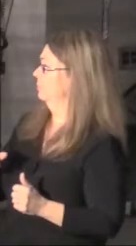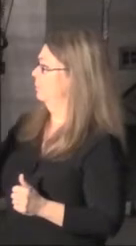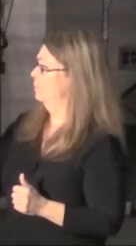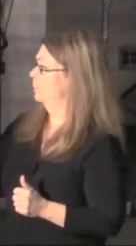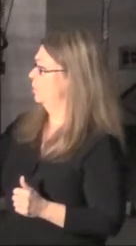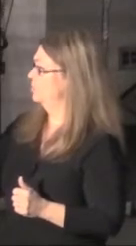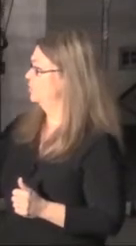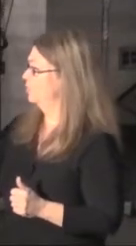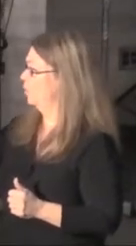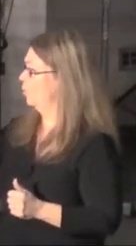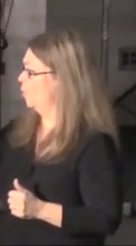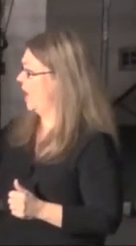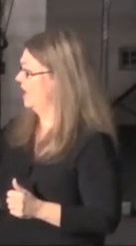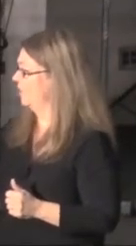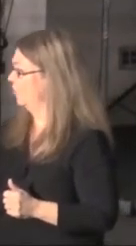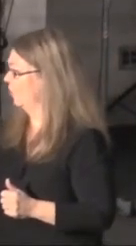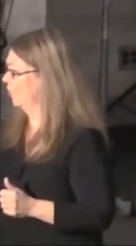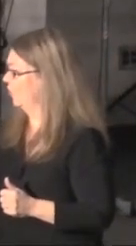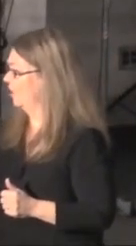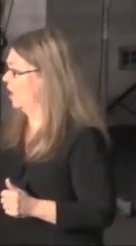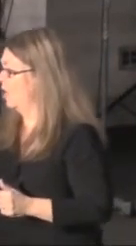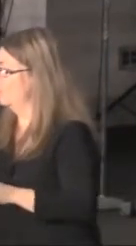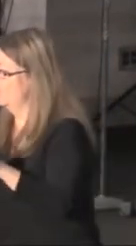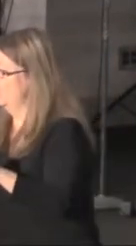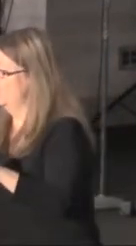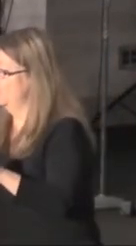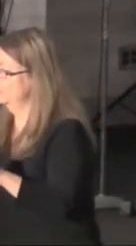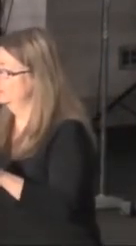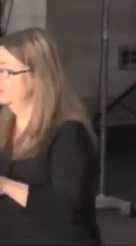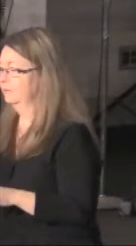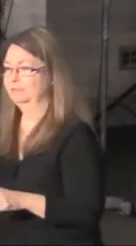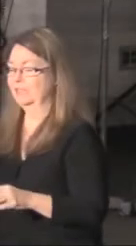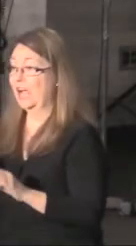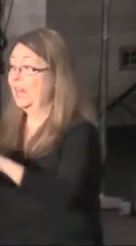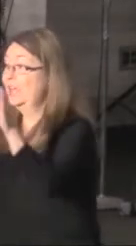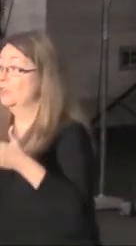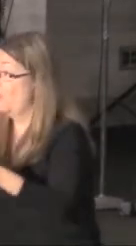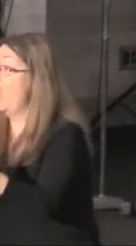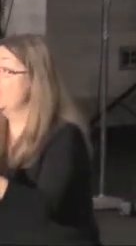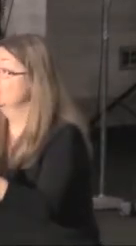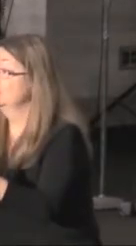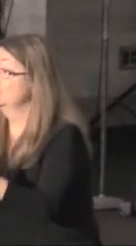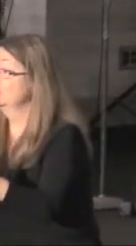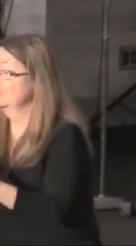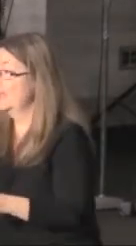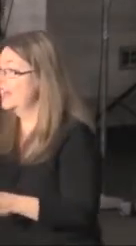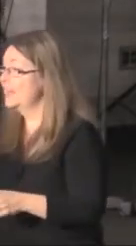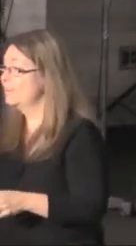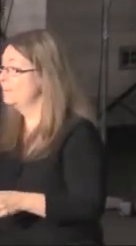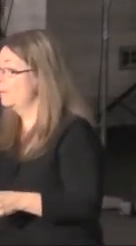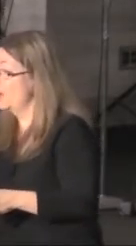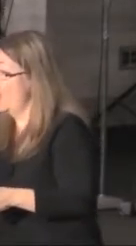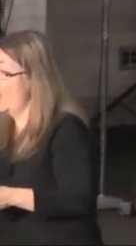bushwhacker. Right? That's what we call those. Other people have different sayings for those, but they're bushwhackers because they clear the way. I mean, if somebody's going 90 miles an